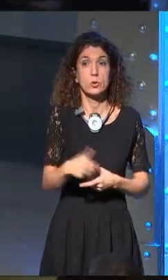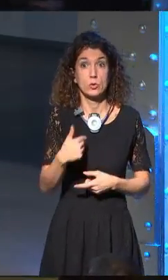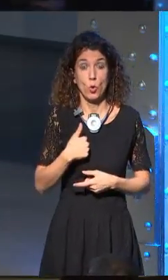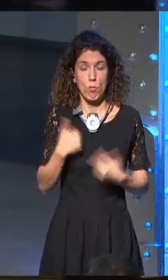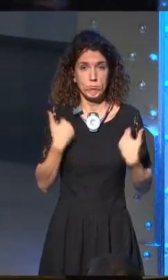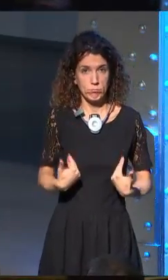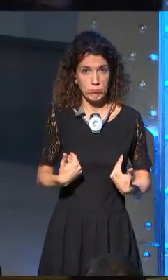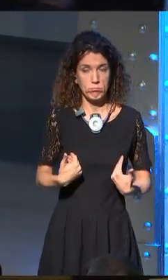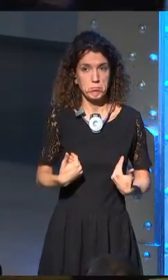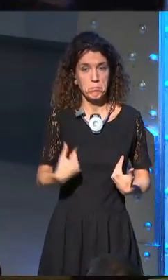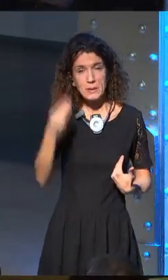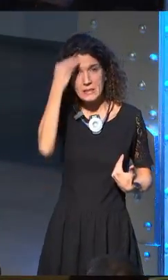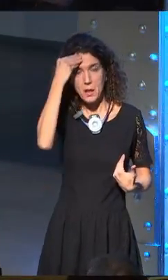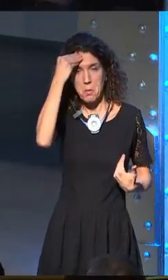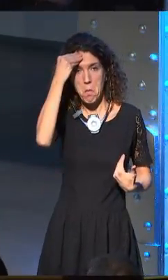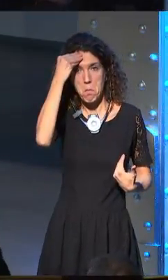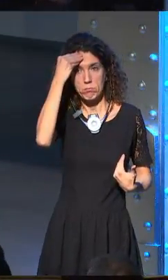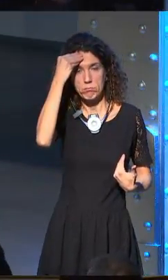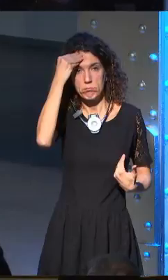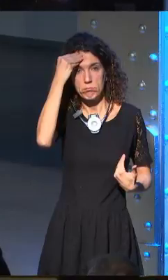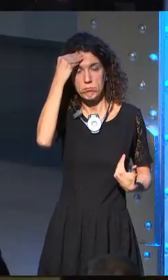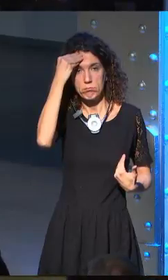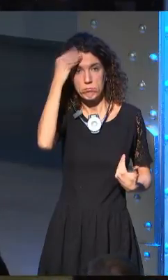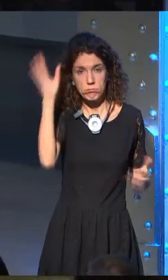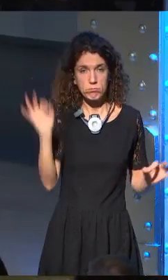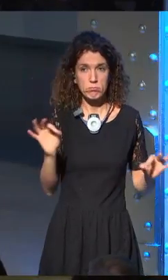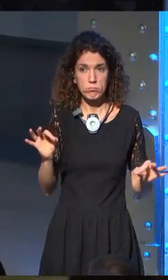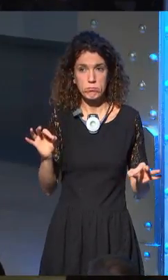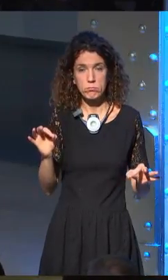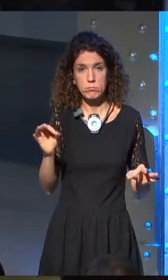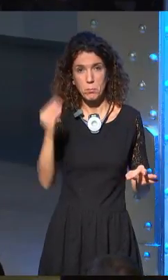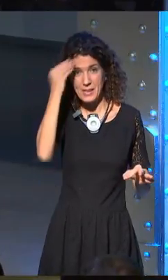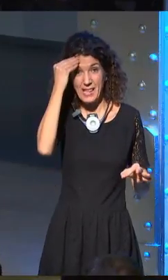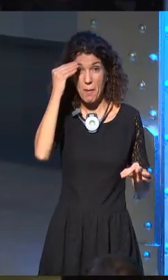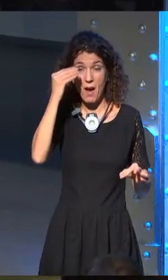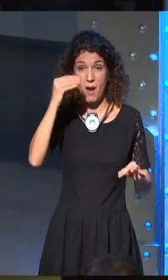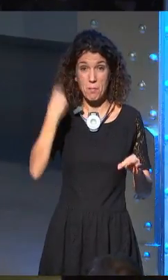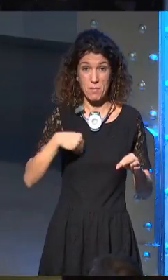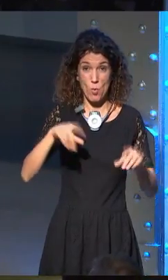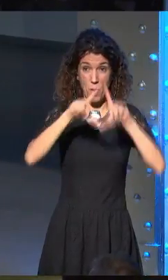or expecting, I think even the folks at NASA weren't expecting or considering it either.